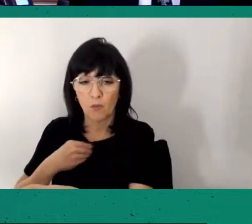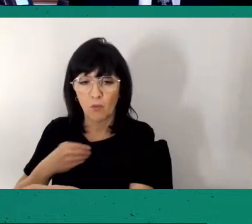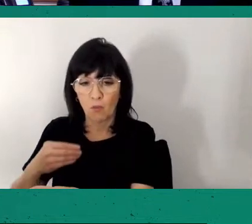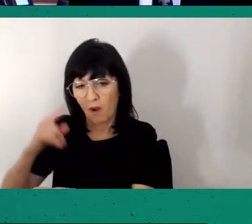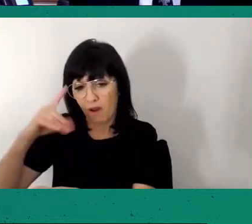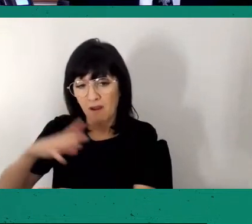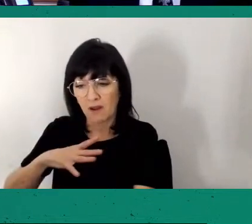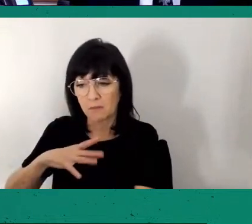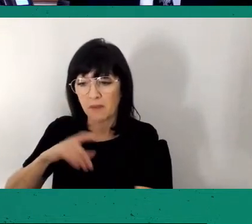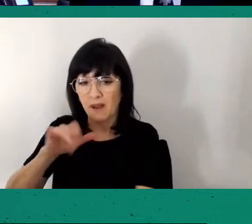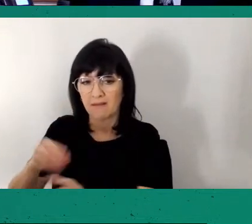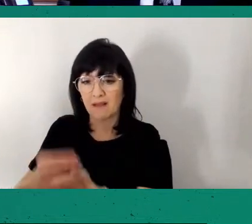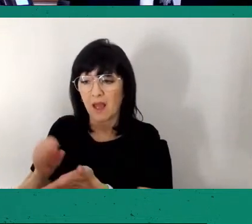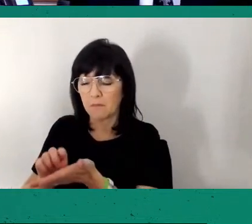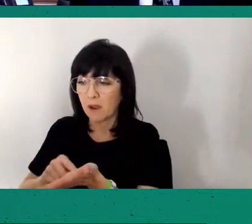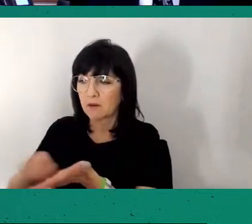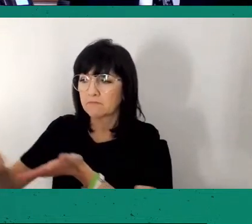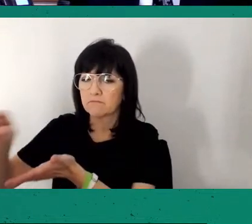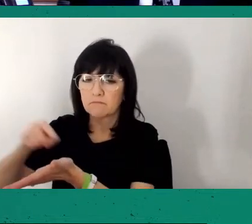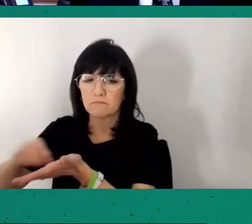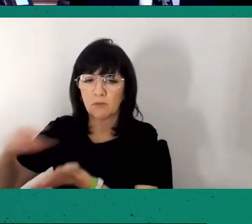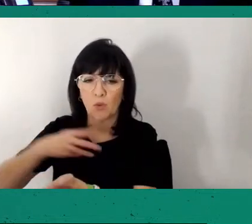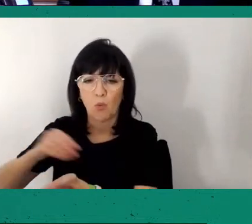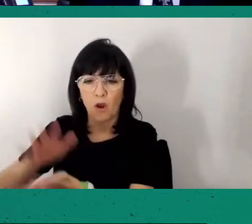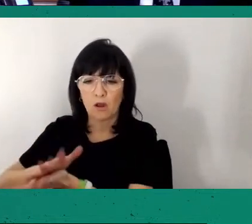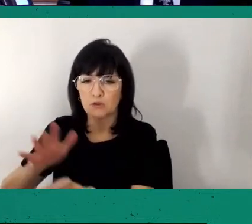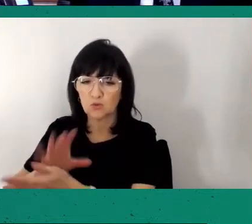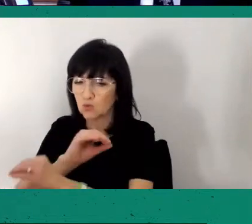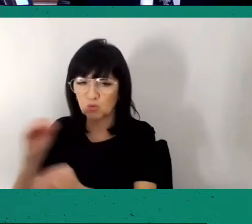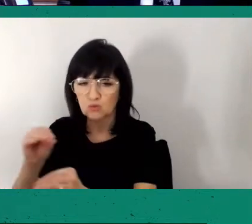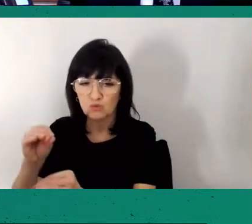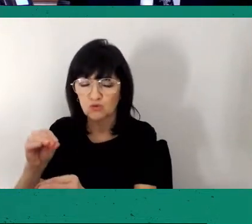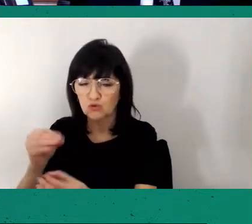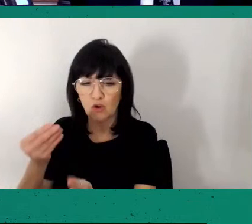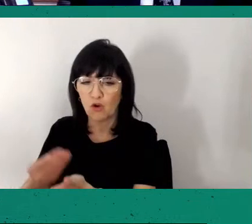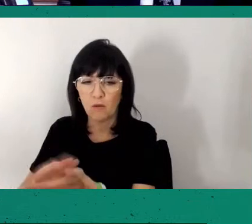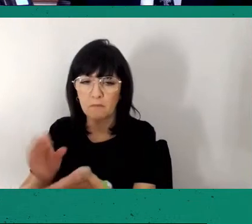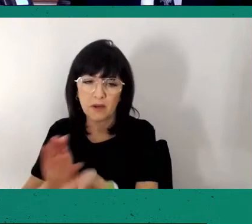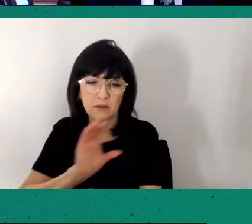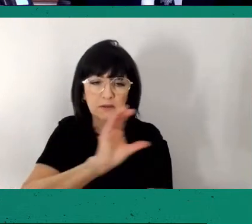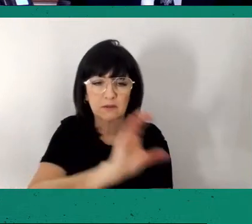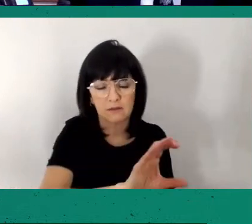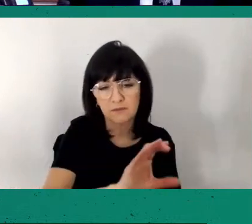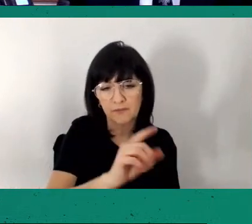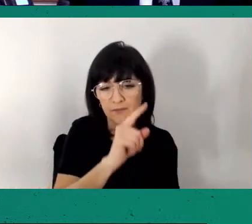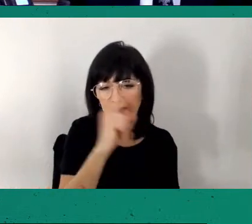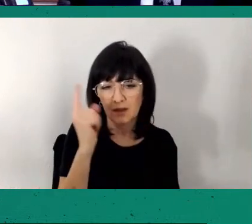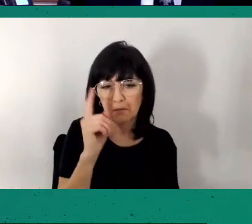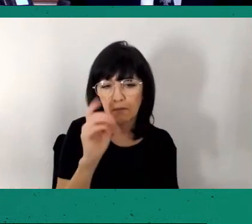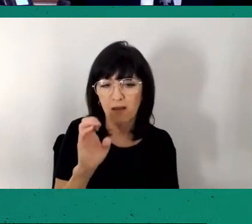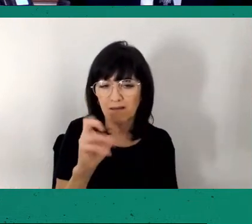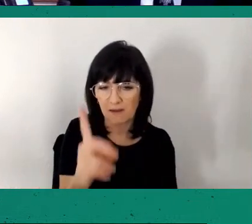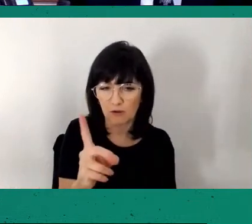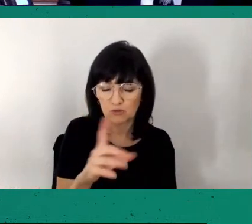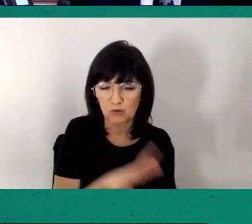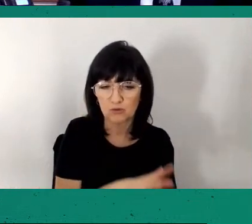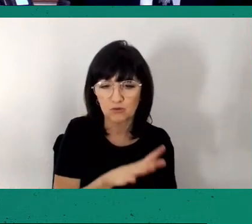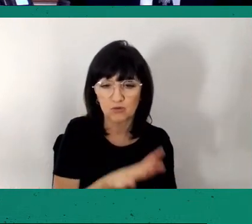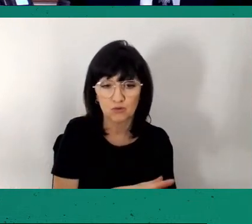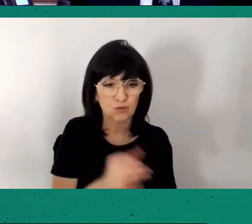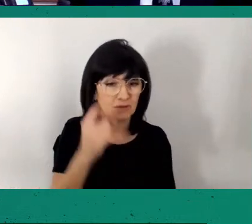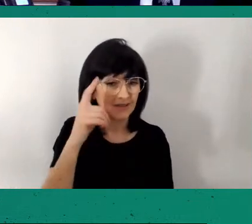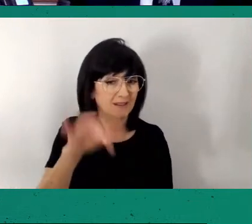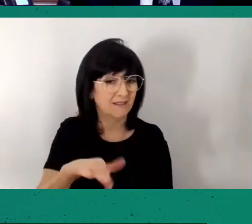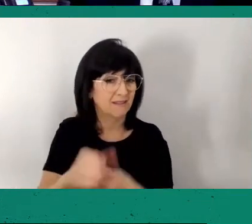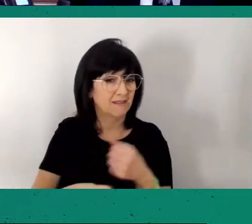to Negro education." In 1917, Delaware ranked 39th among the states in support